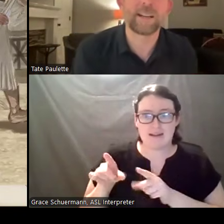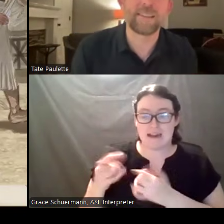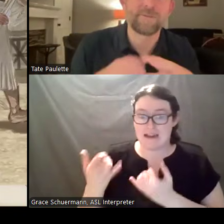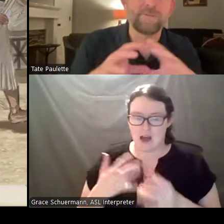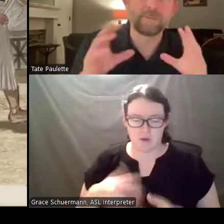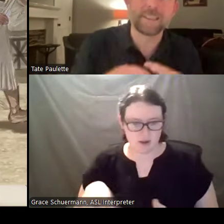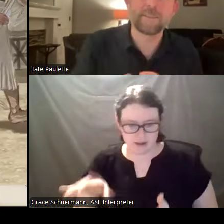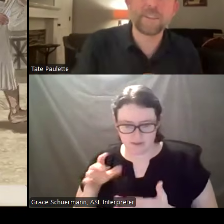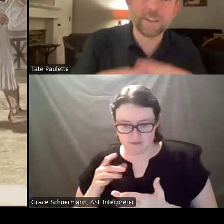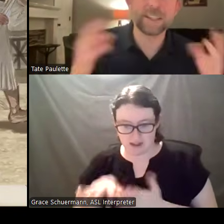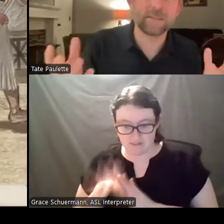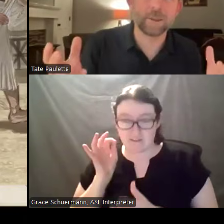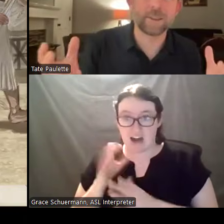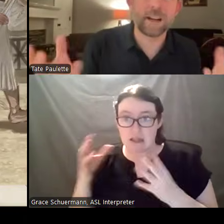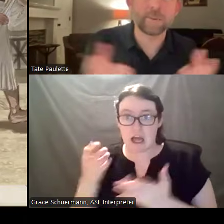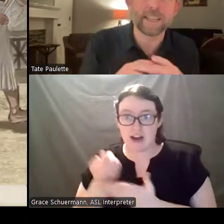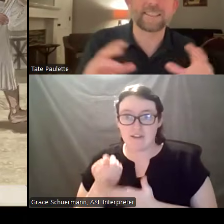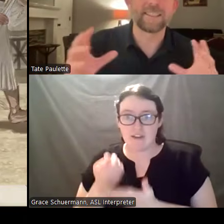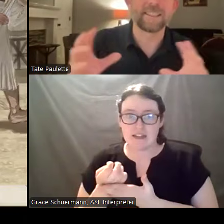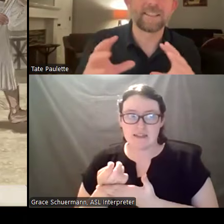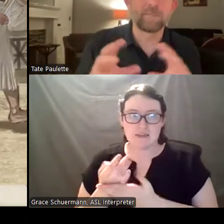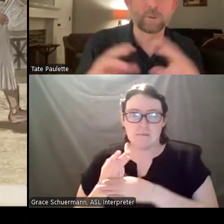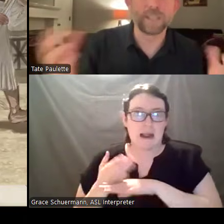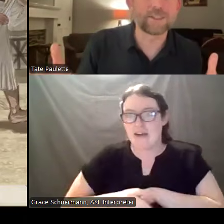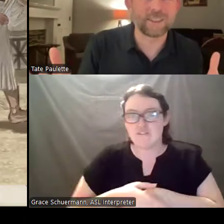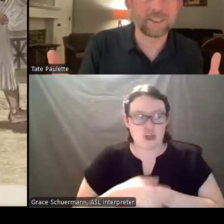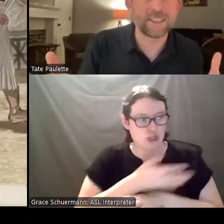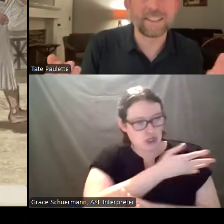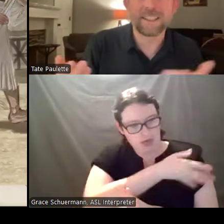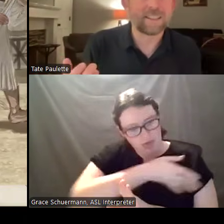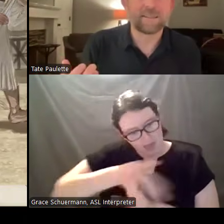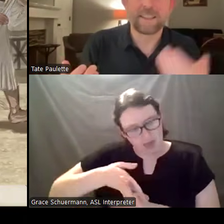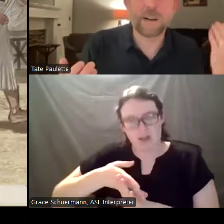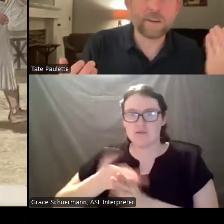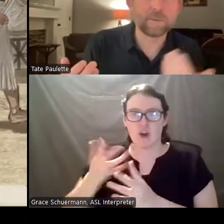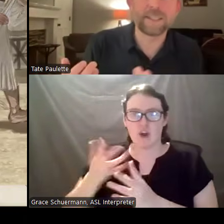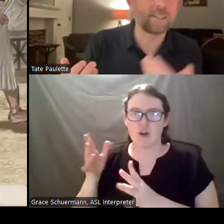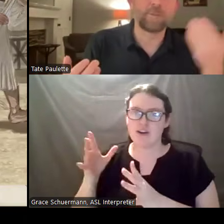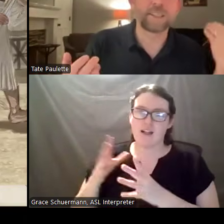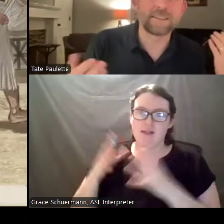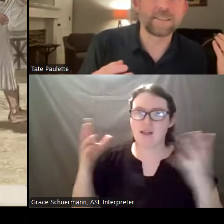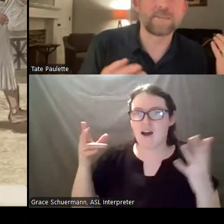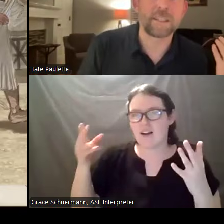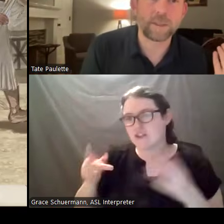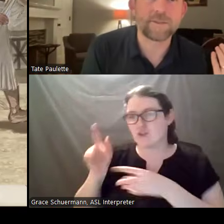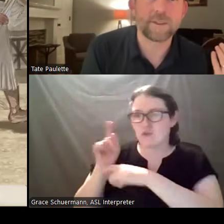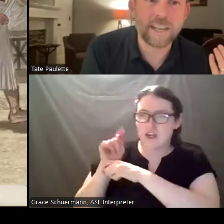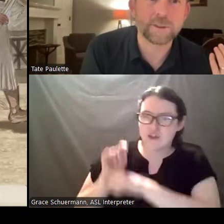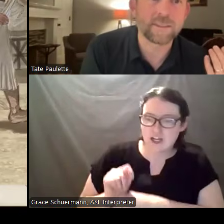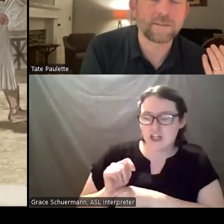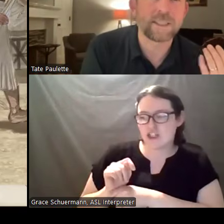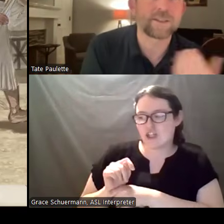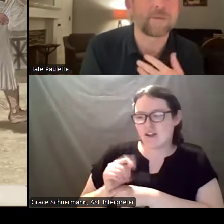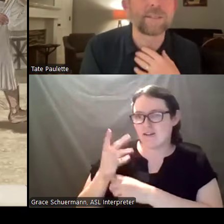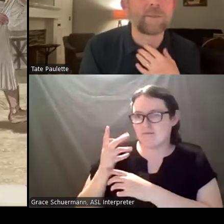talking about a complex brewing tradition that's probably, been developing for